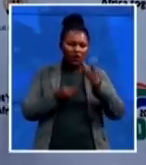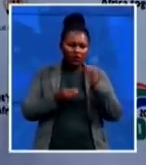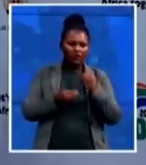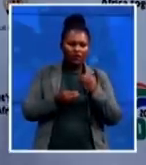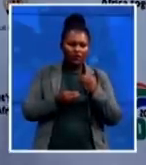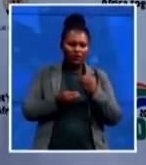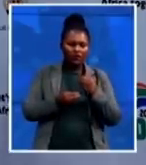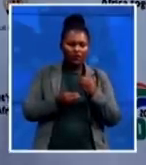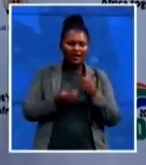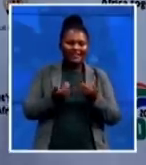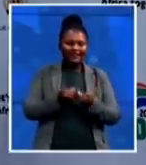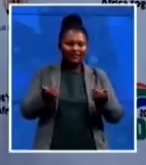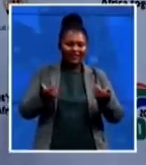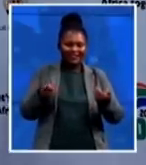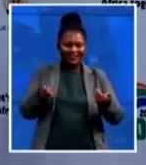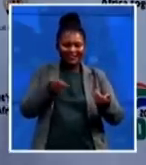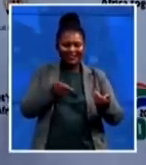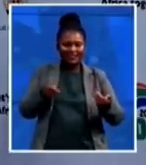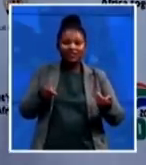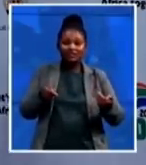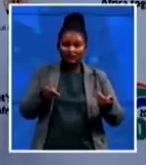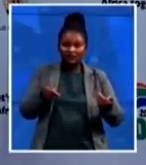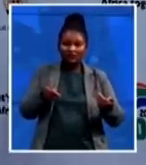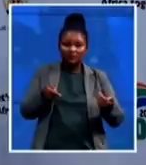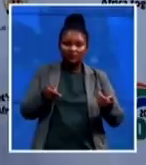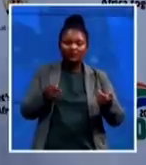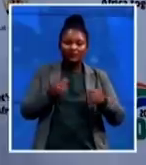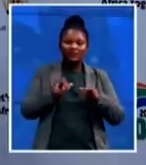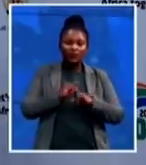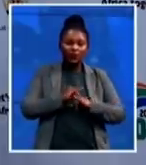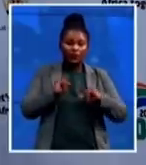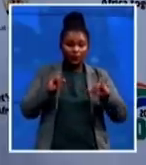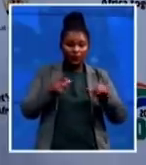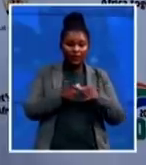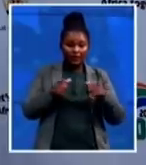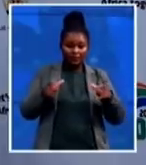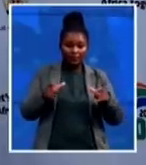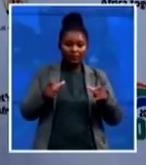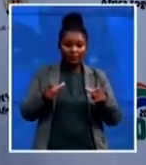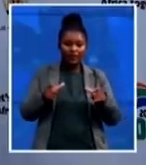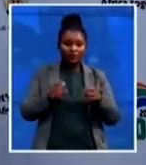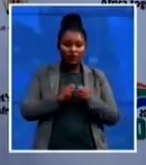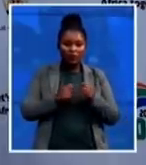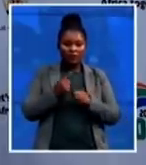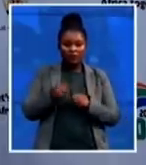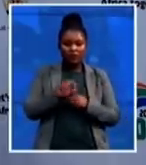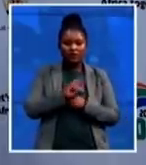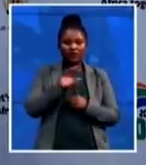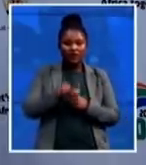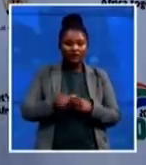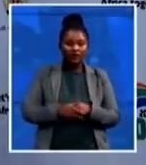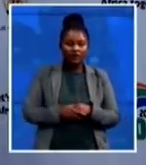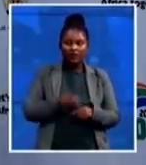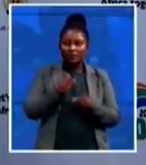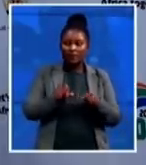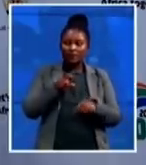very huge risk to the future of this country. People must know the future of this country lies